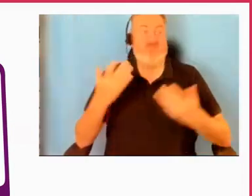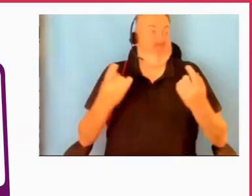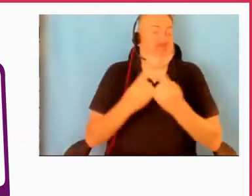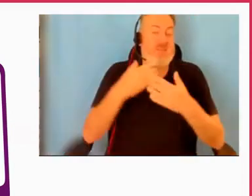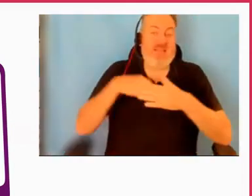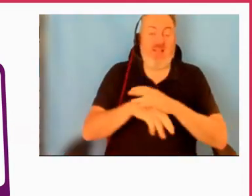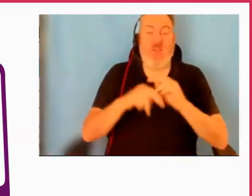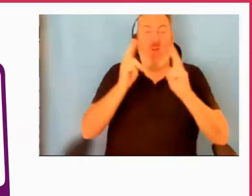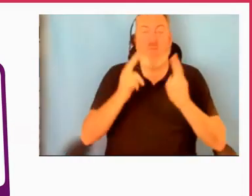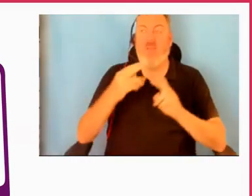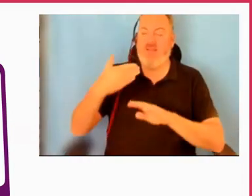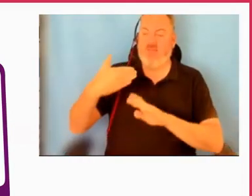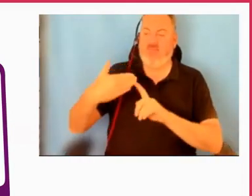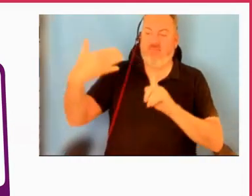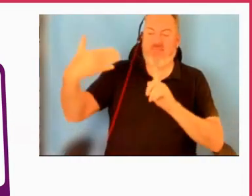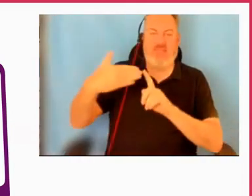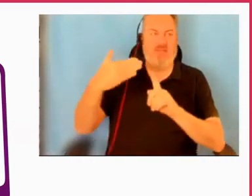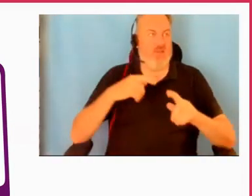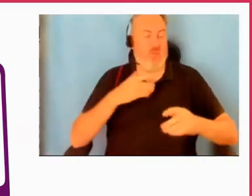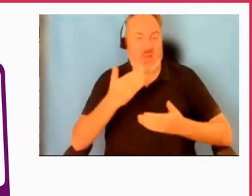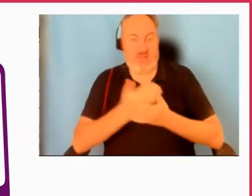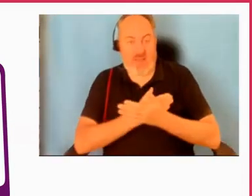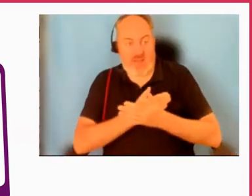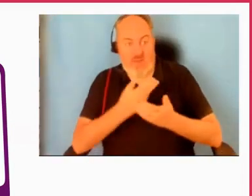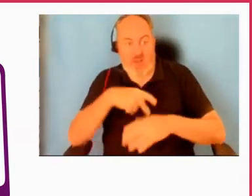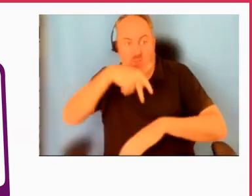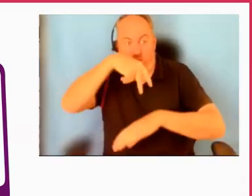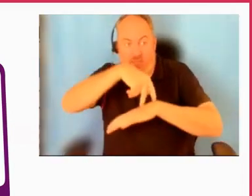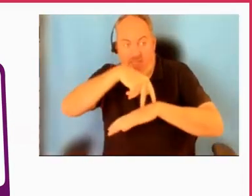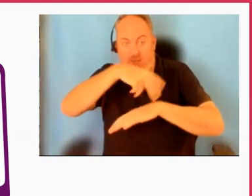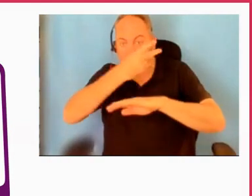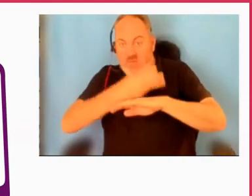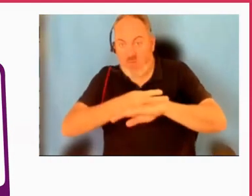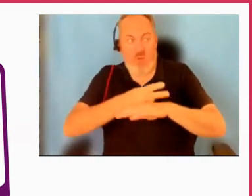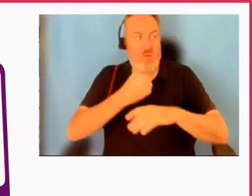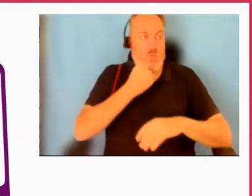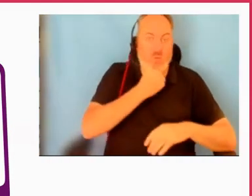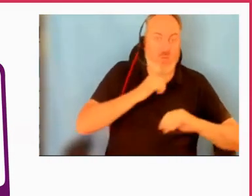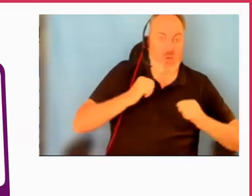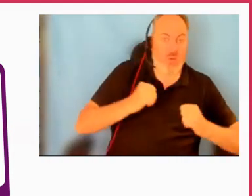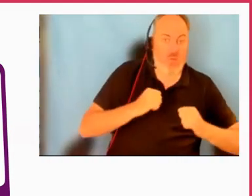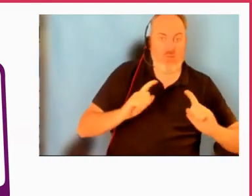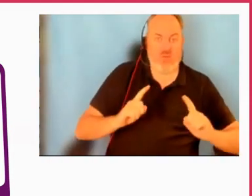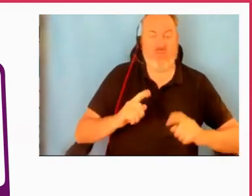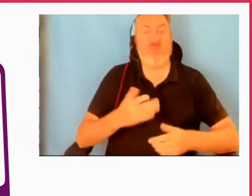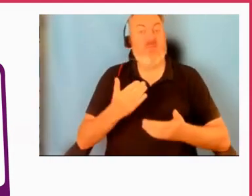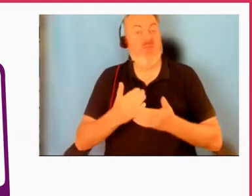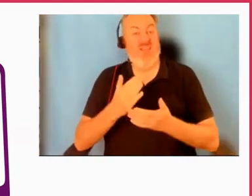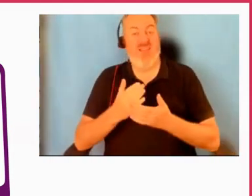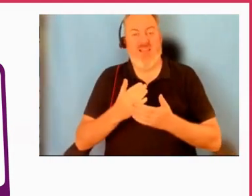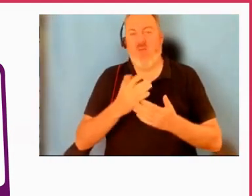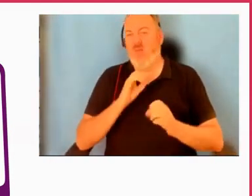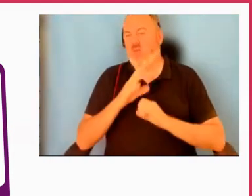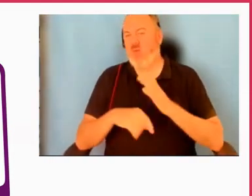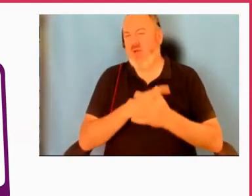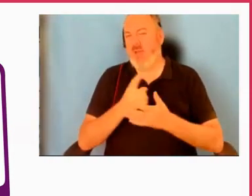that's a sensor that might track how safe or warm your environment is. And today we're really just going to focus on technology